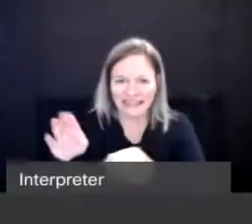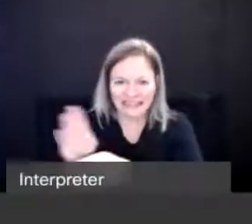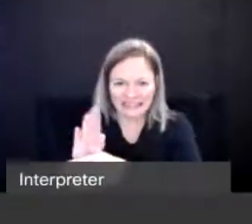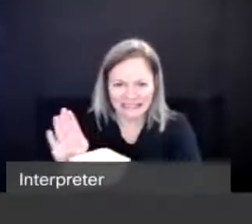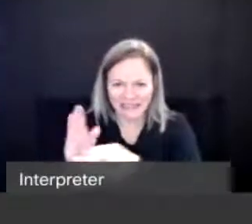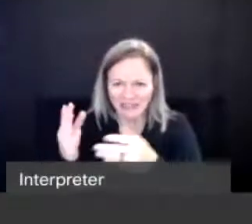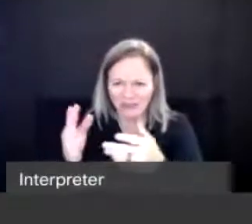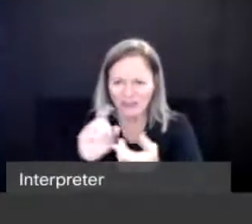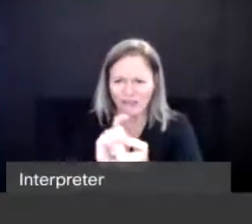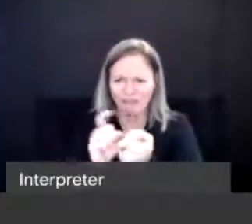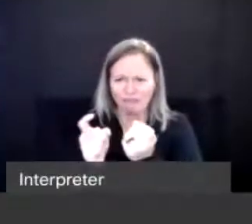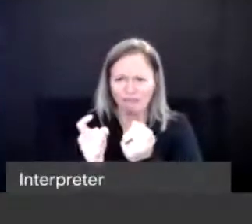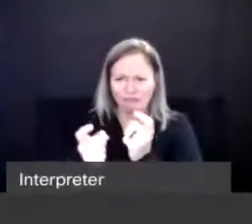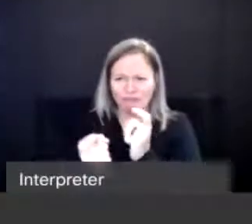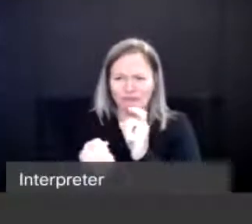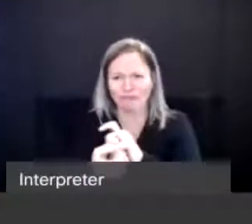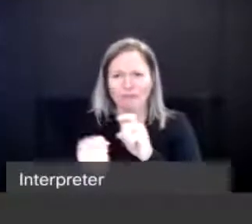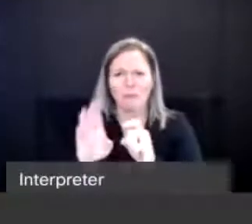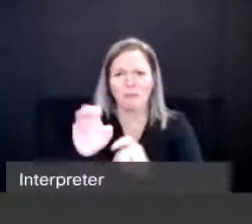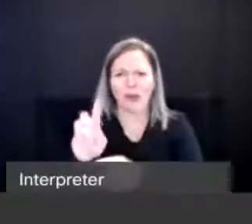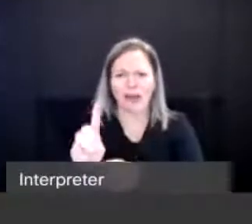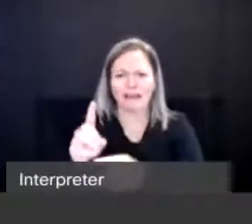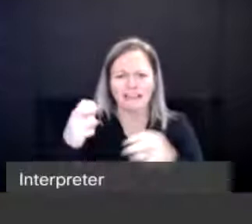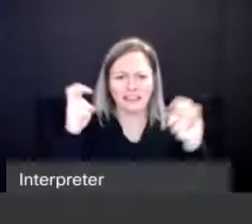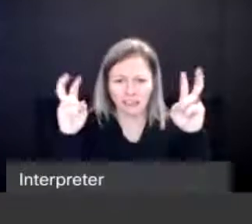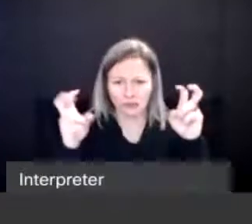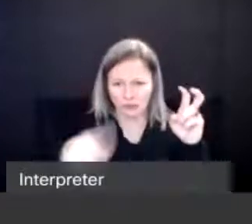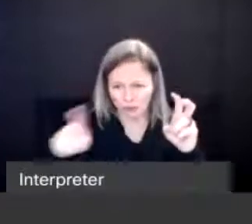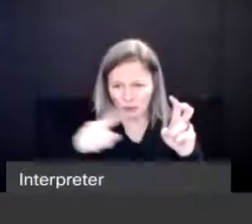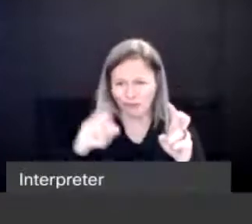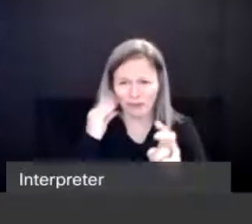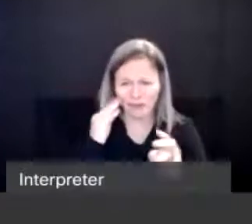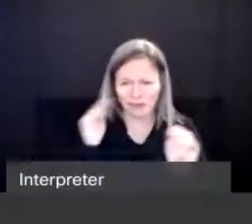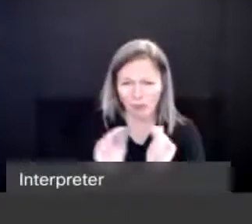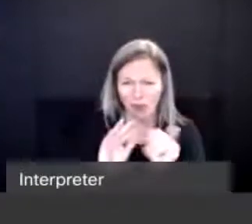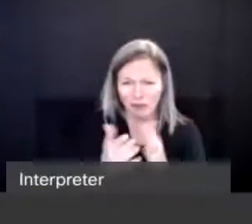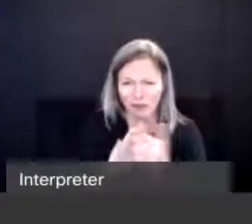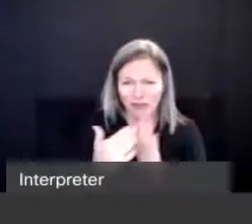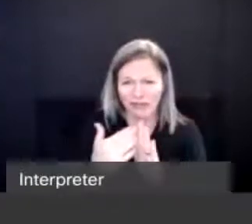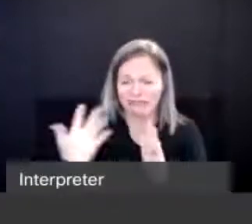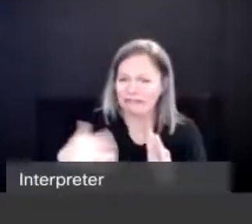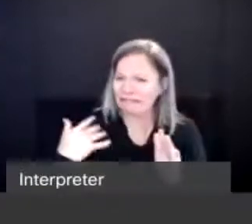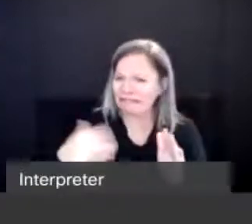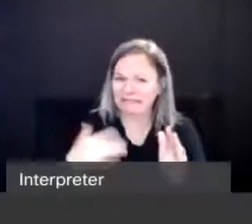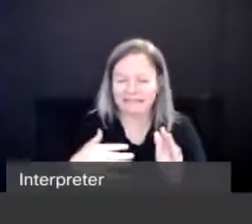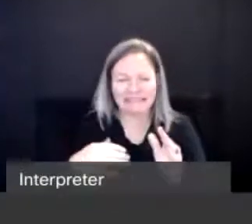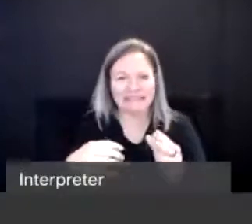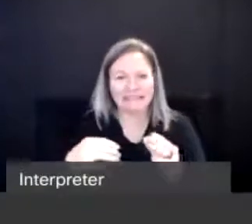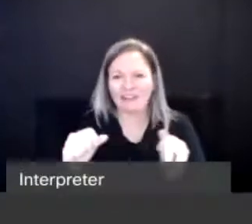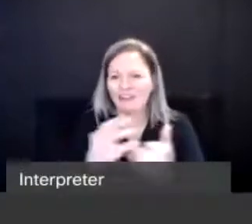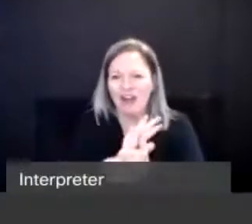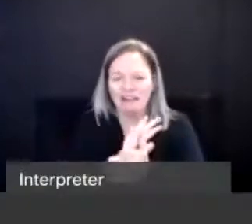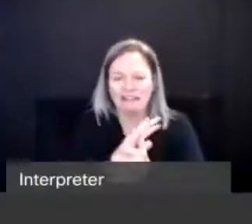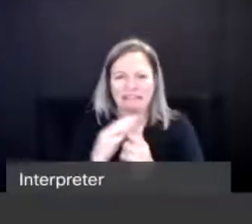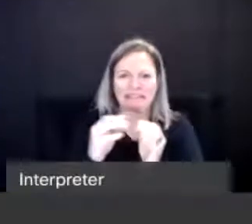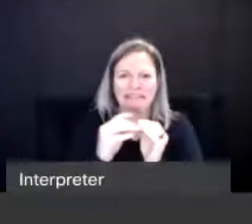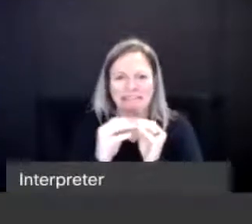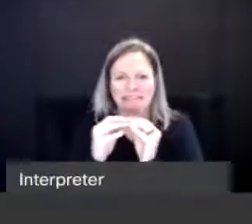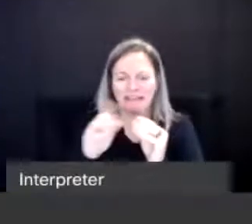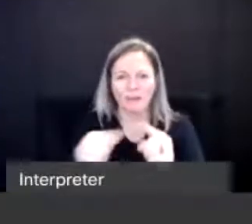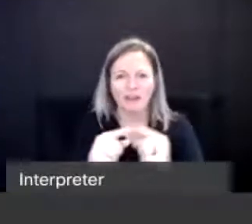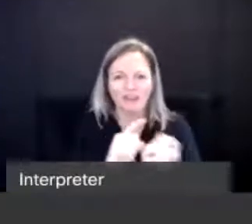bond issue. And many of you know that have been in communities. That always creates contentiousness anyway when I'm going to change something,